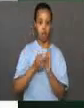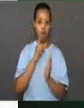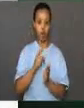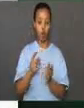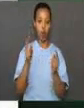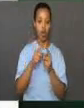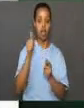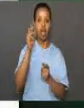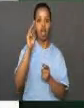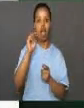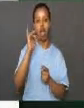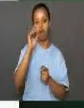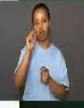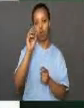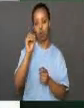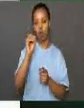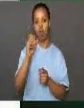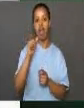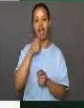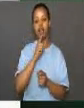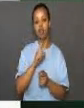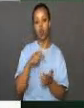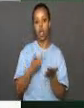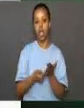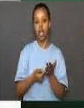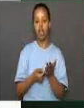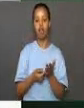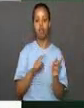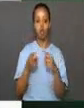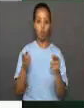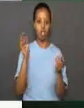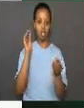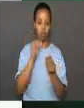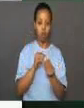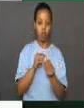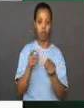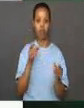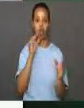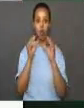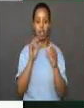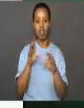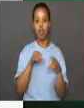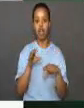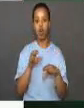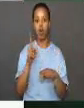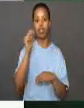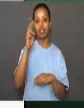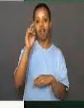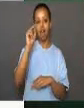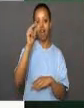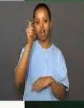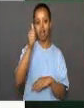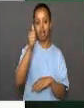acids. It also interacts with tRNA during the process